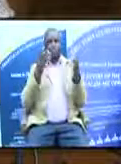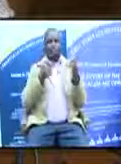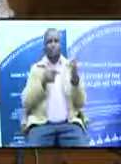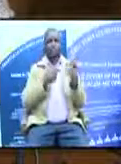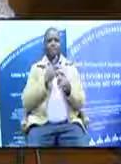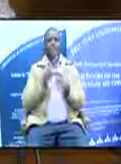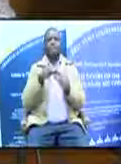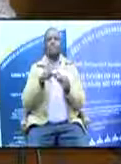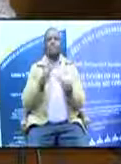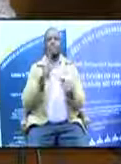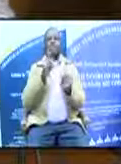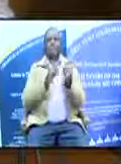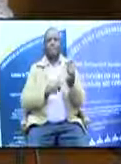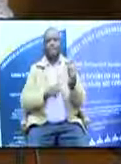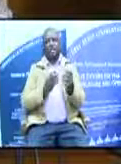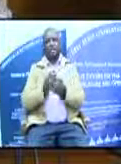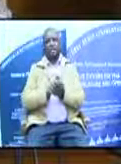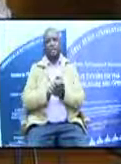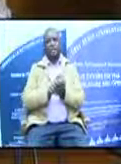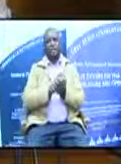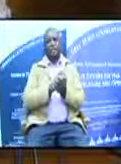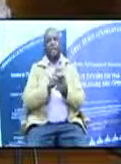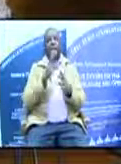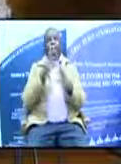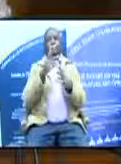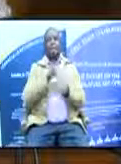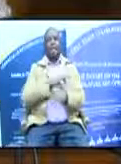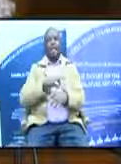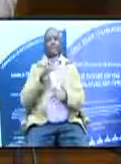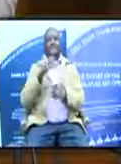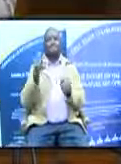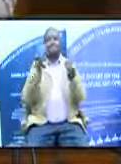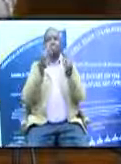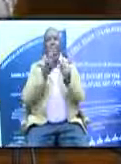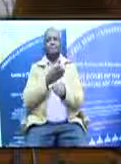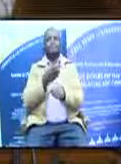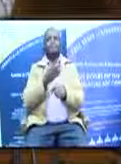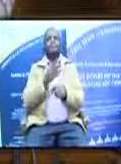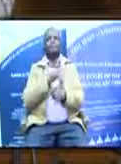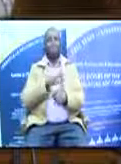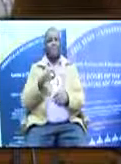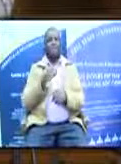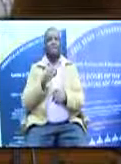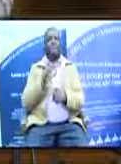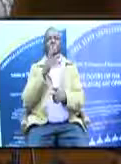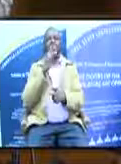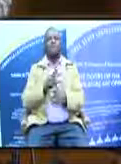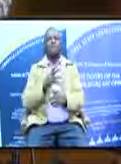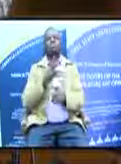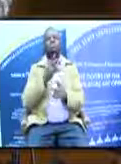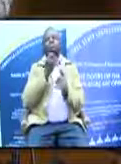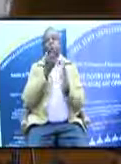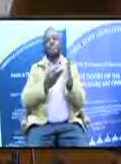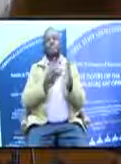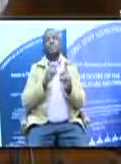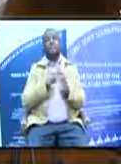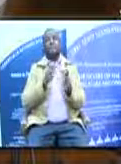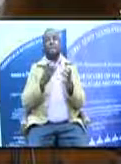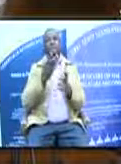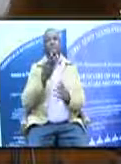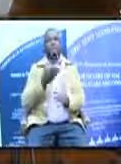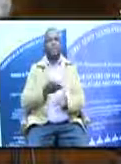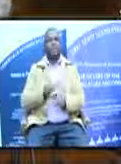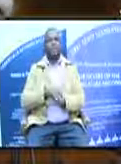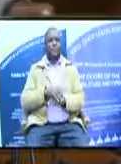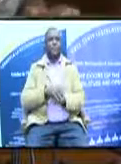of the Legislature, executive mayors and speakers and councillors that are